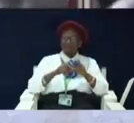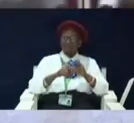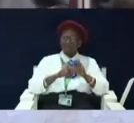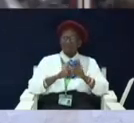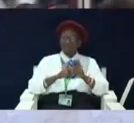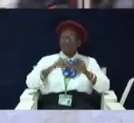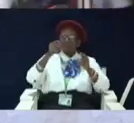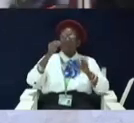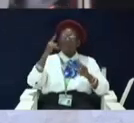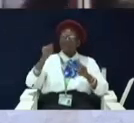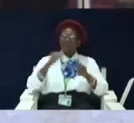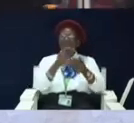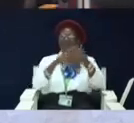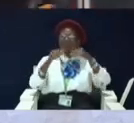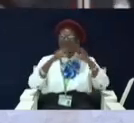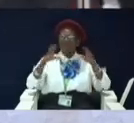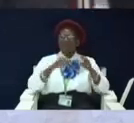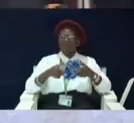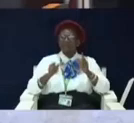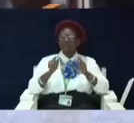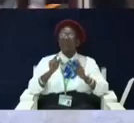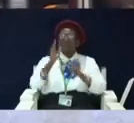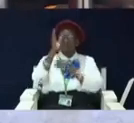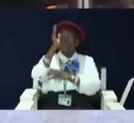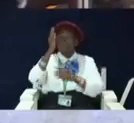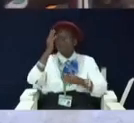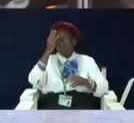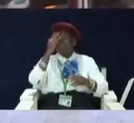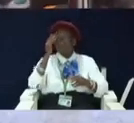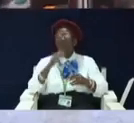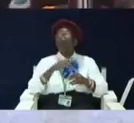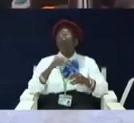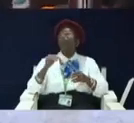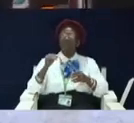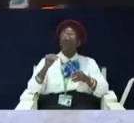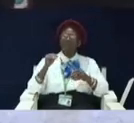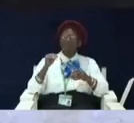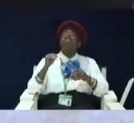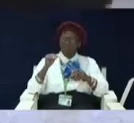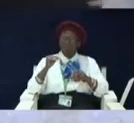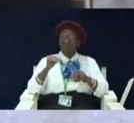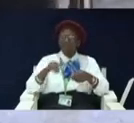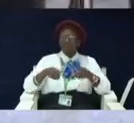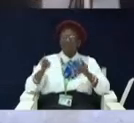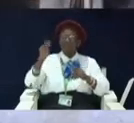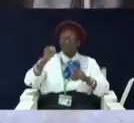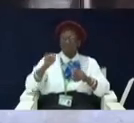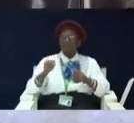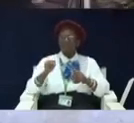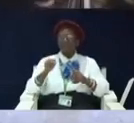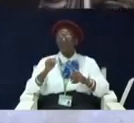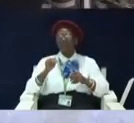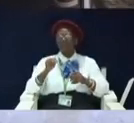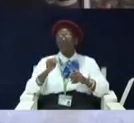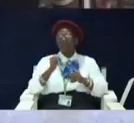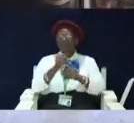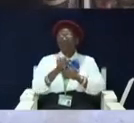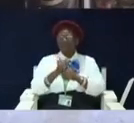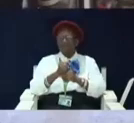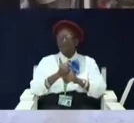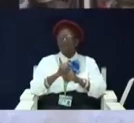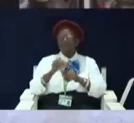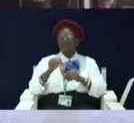know I'm not getting up from my knees without my